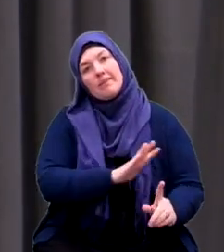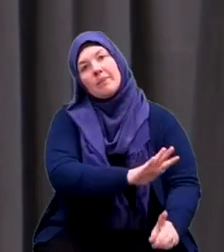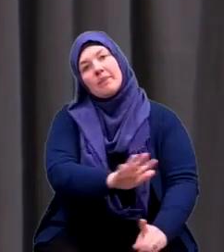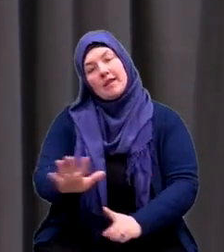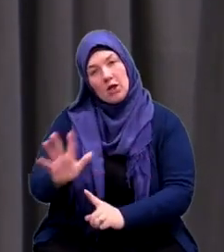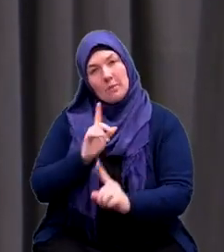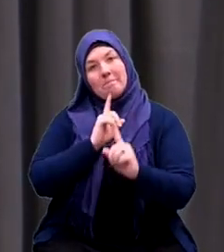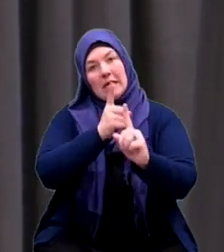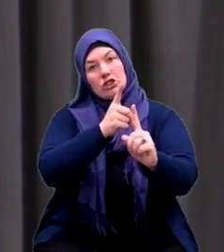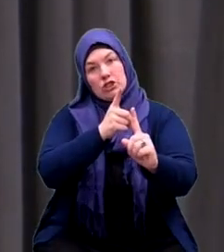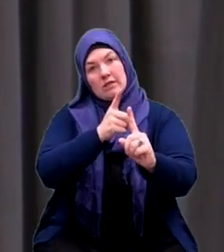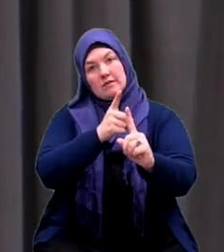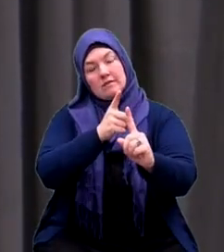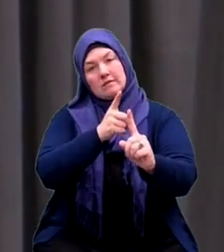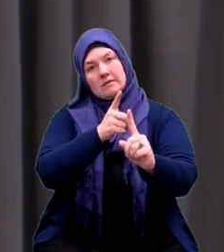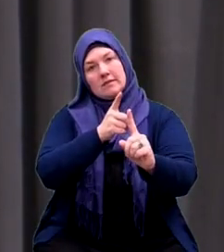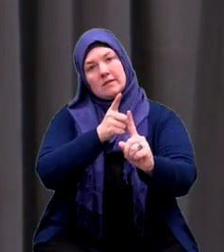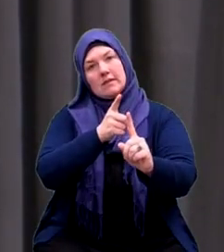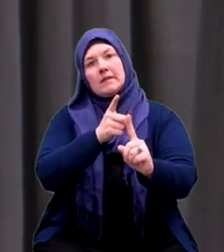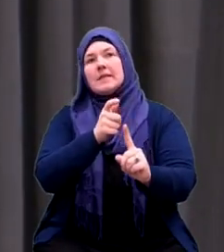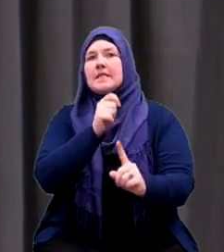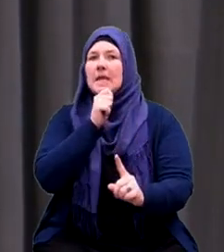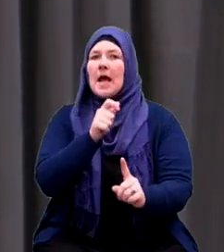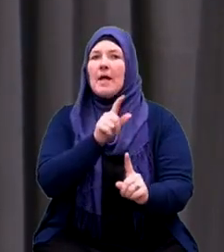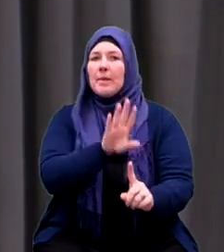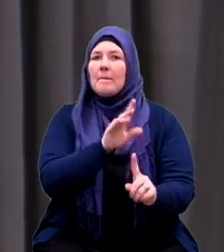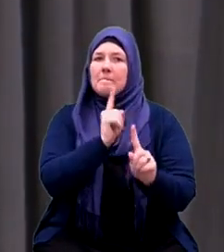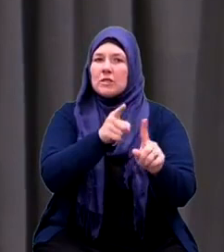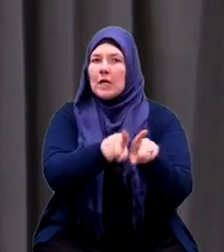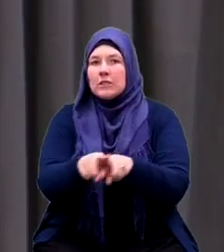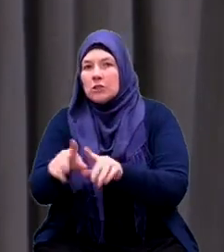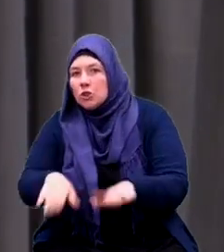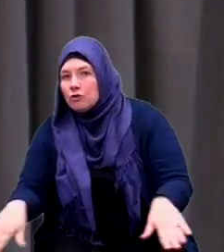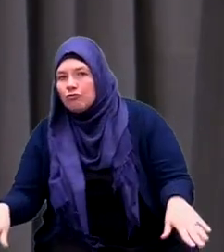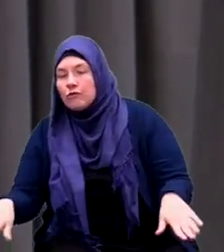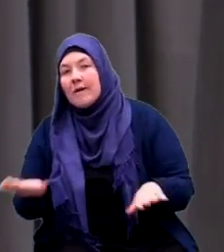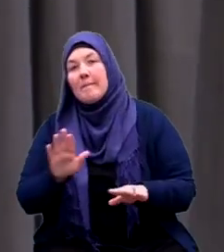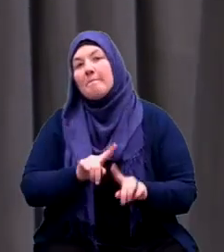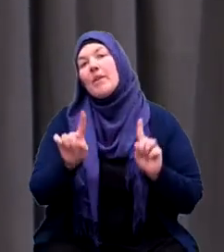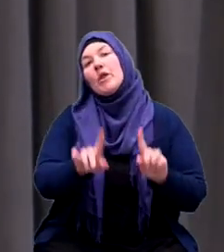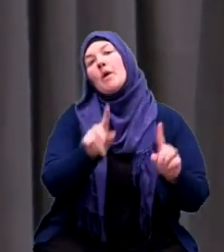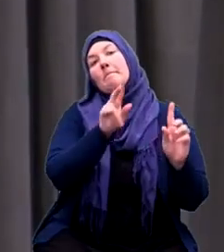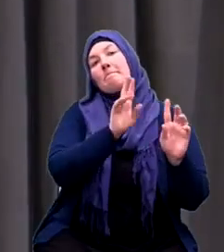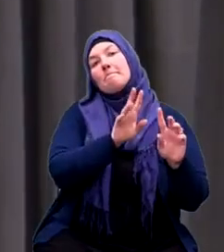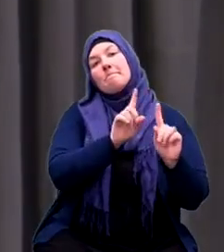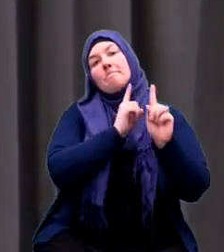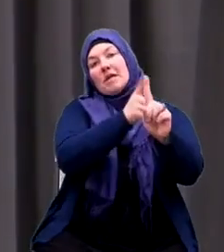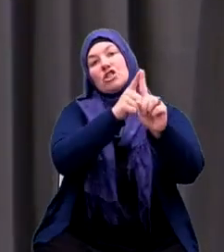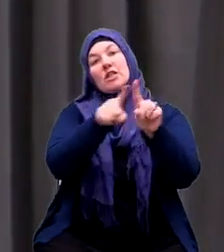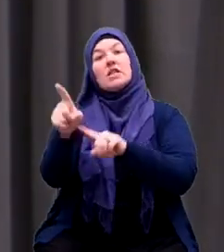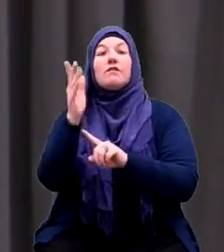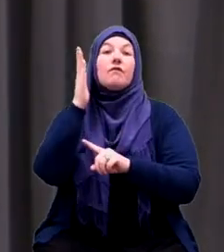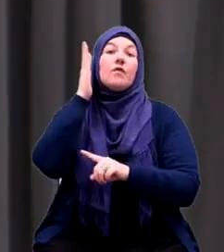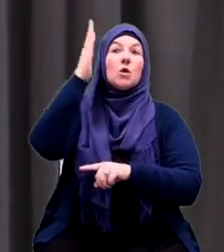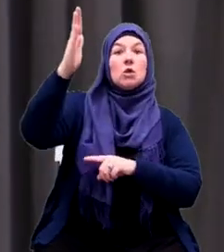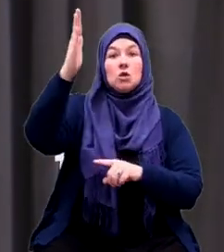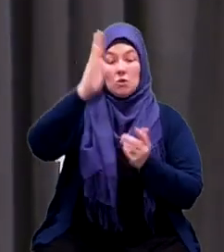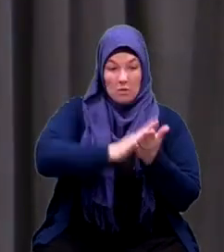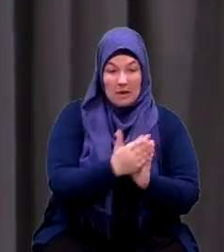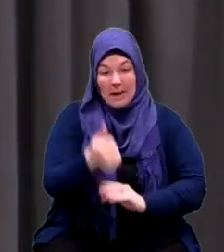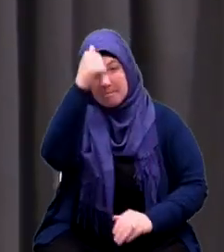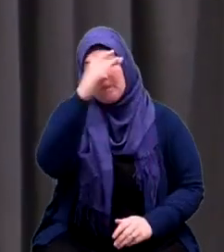their mission, not as children, but their mission as future men and